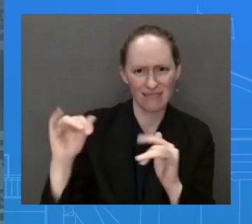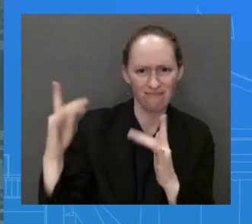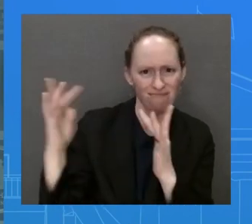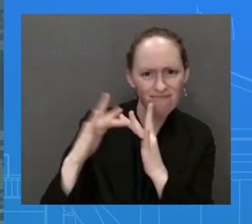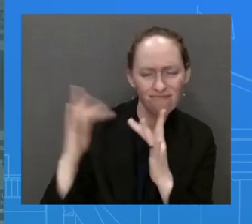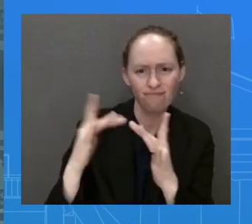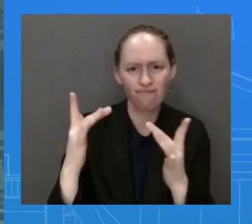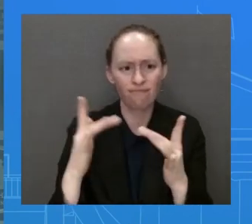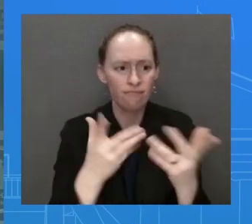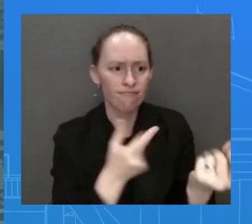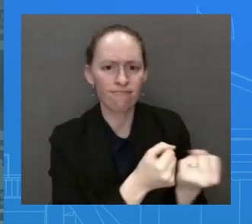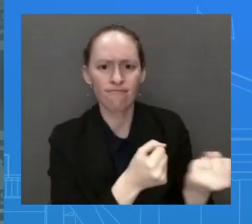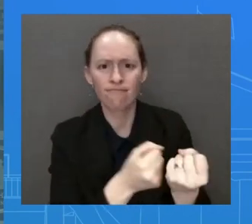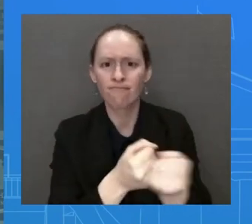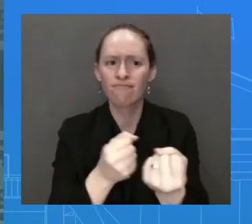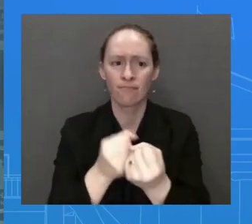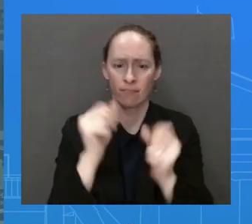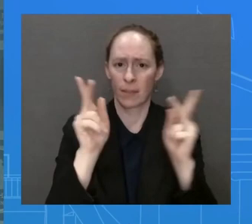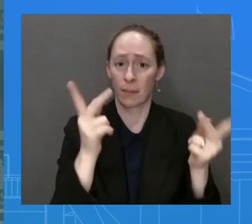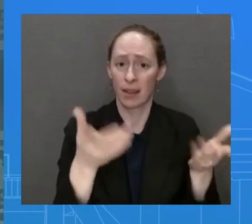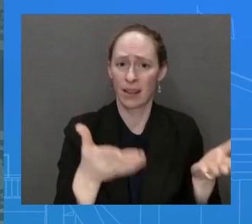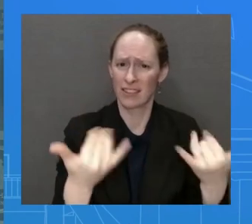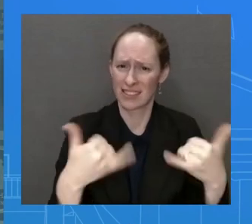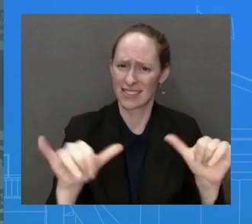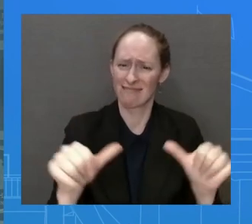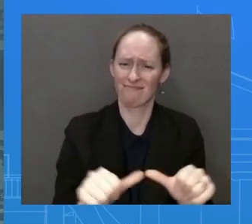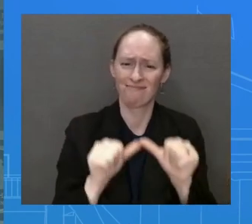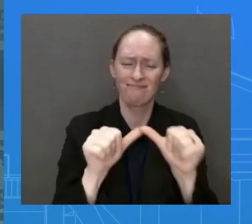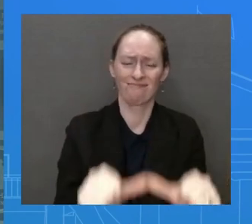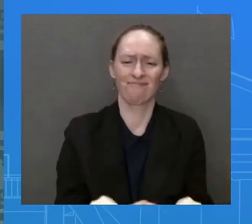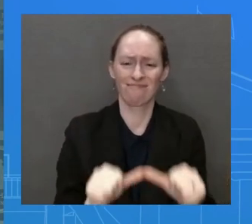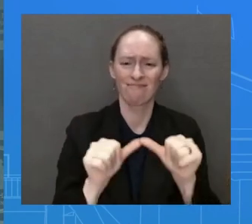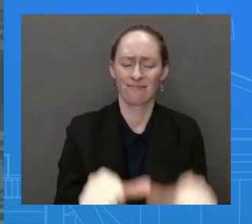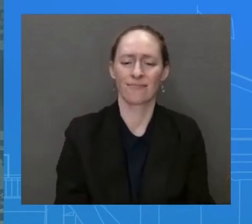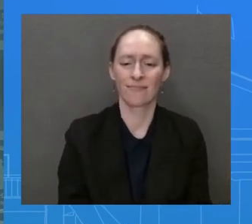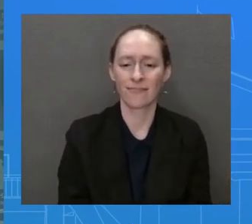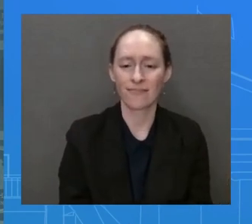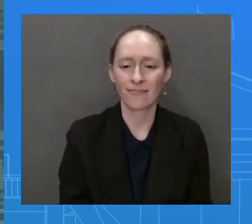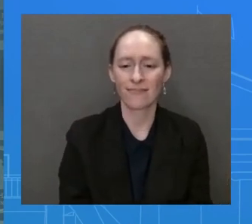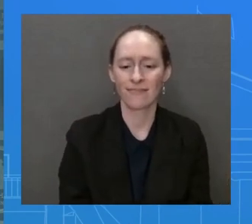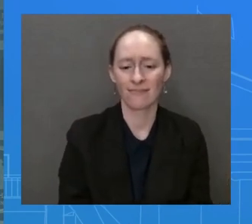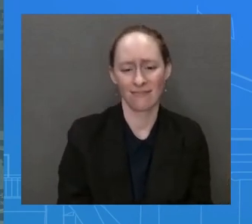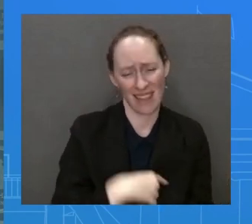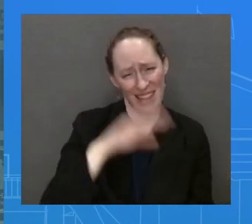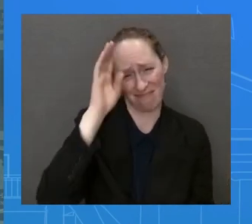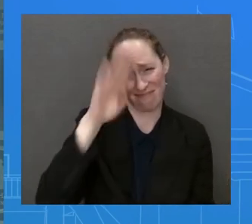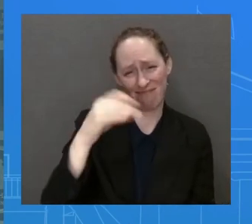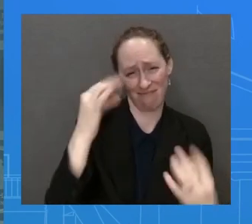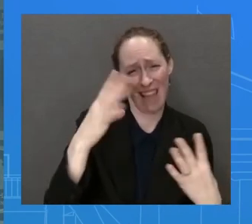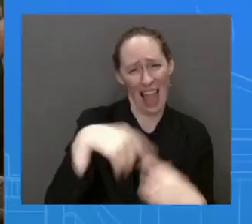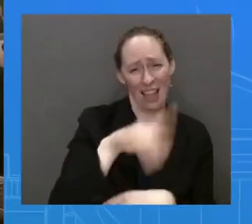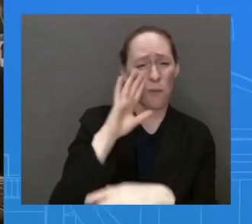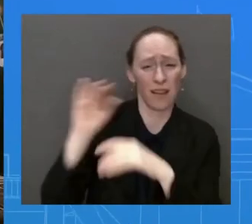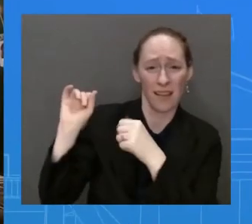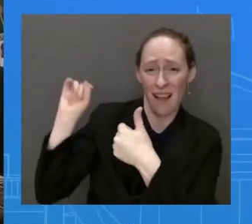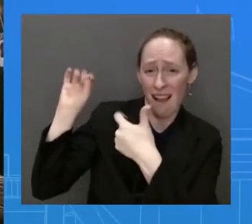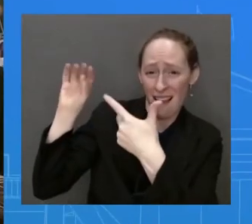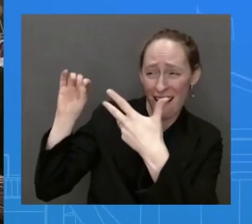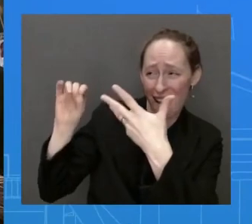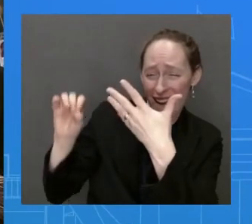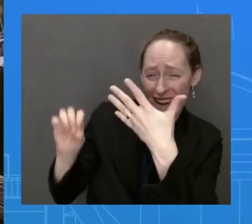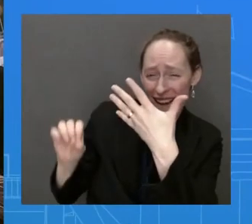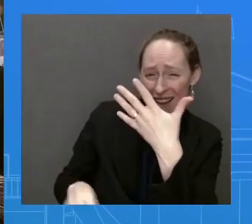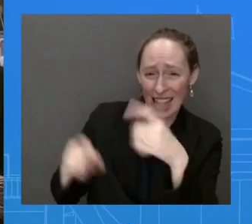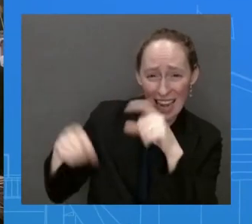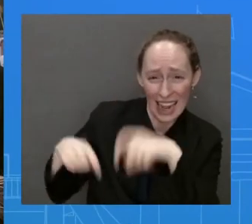president will get an earful on what our needs and our desires are for our country when he's there. Can you provide any insight into the